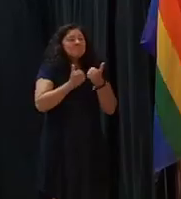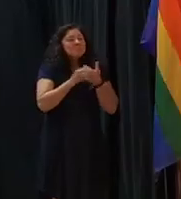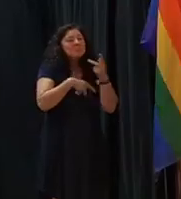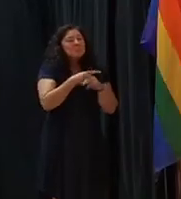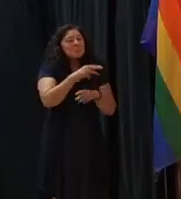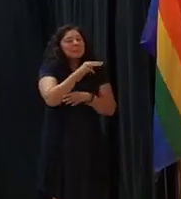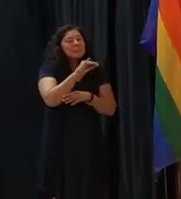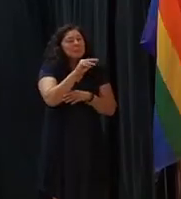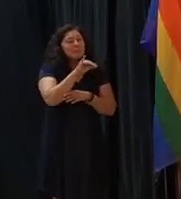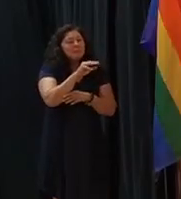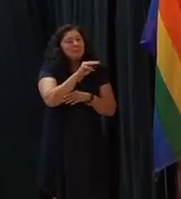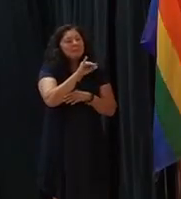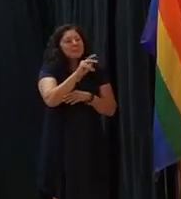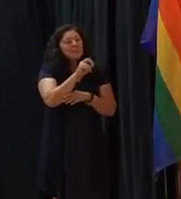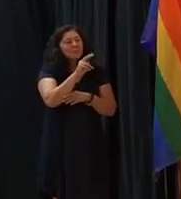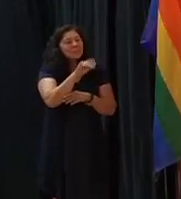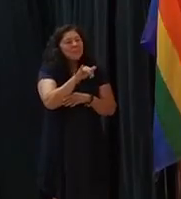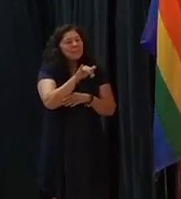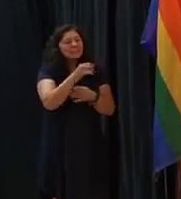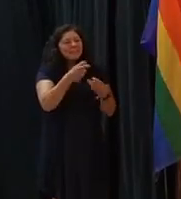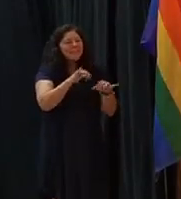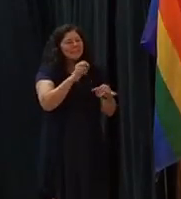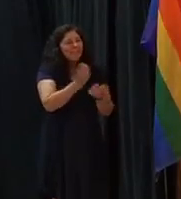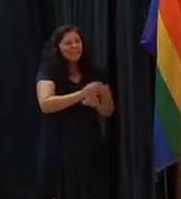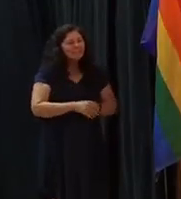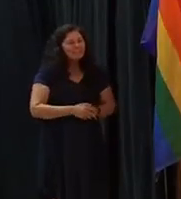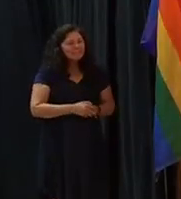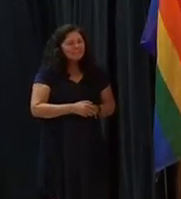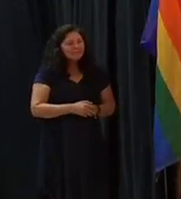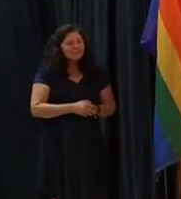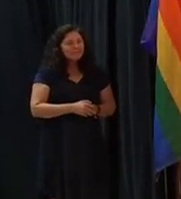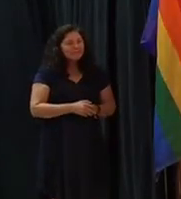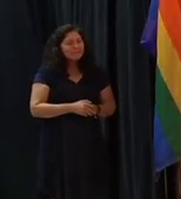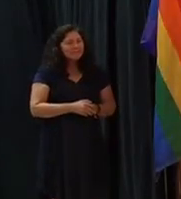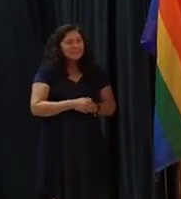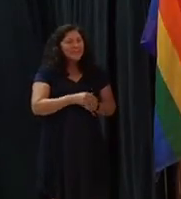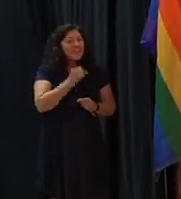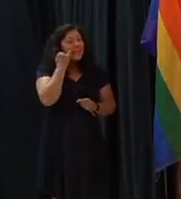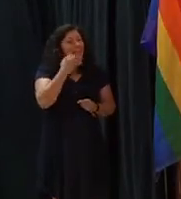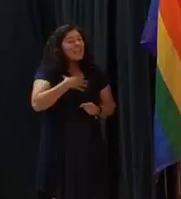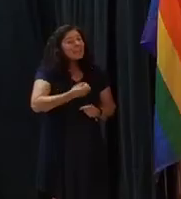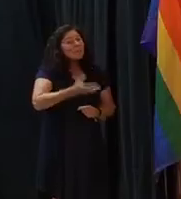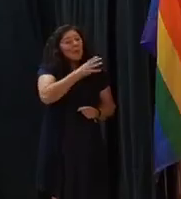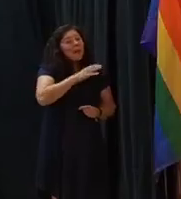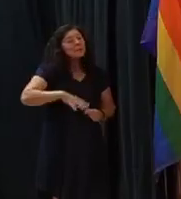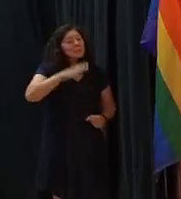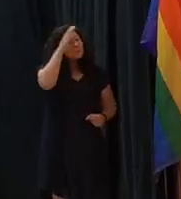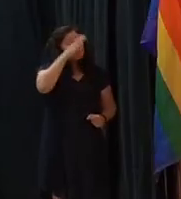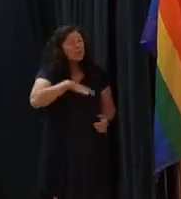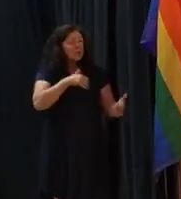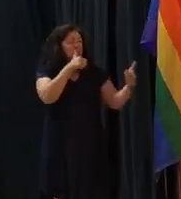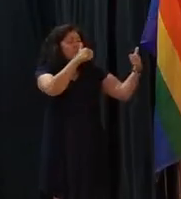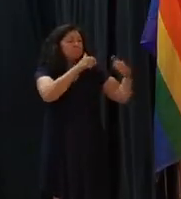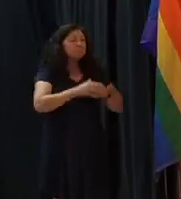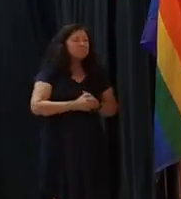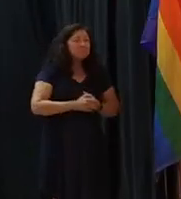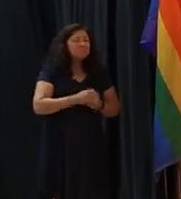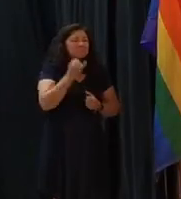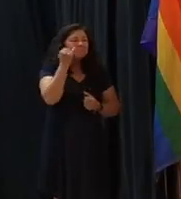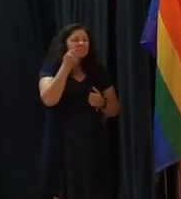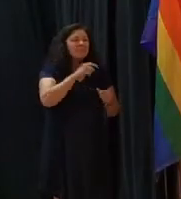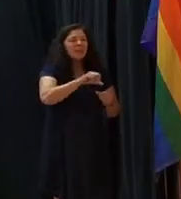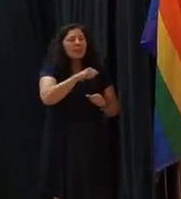Life is easier for you when you are a white Christian man. Or if you're a woman, if you're gay, if you're